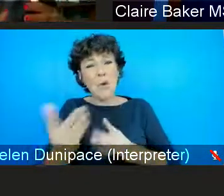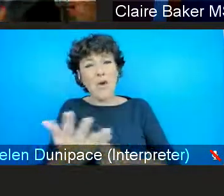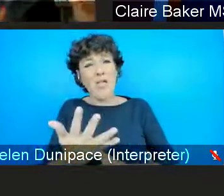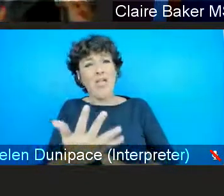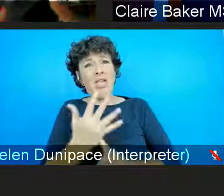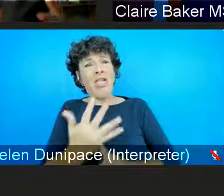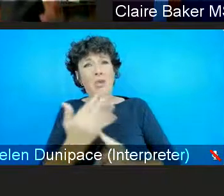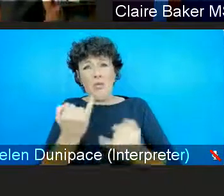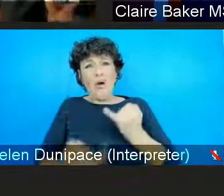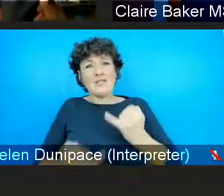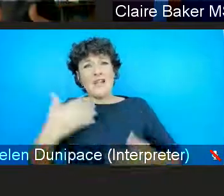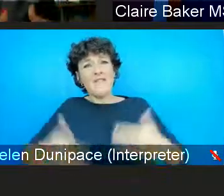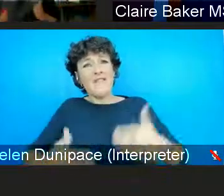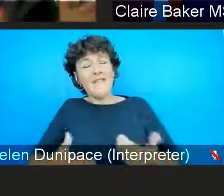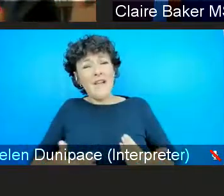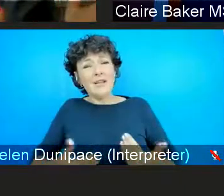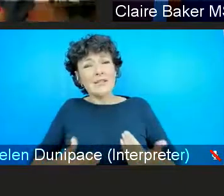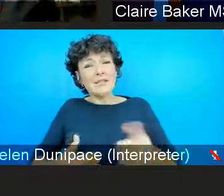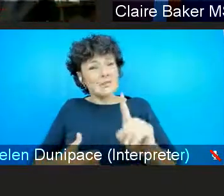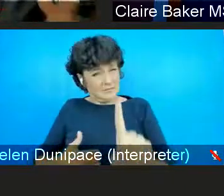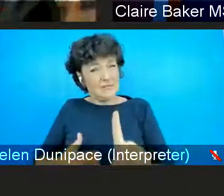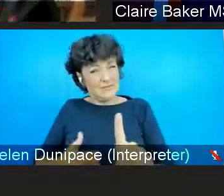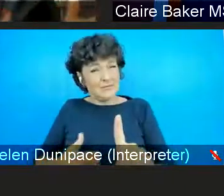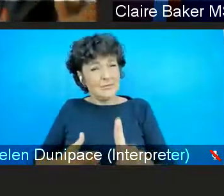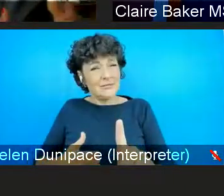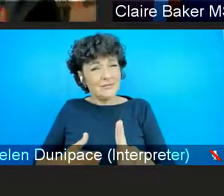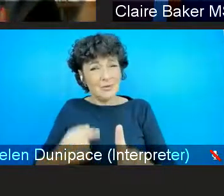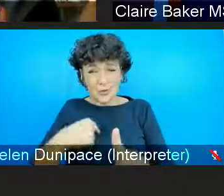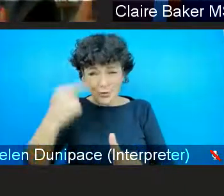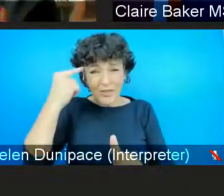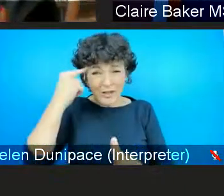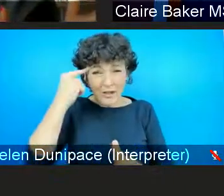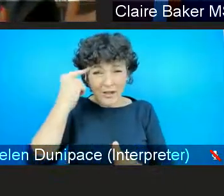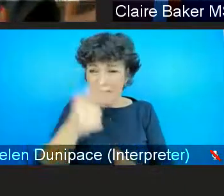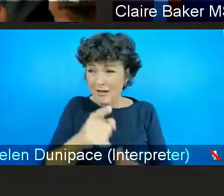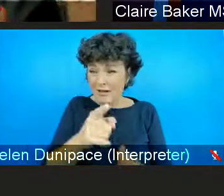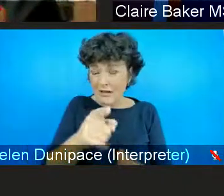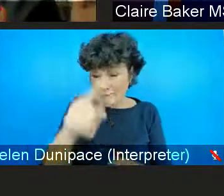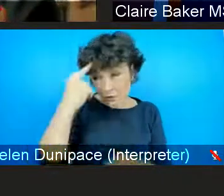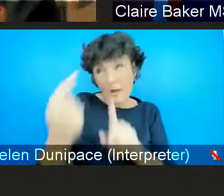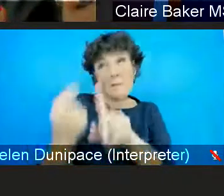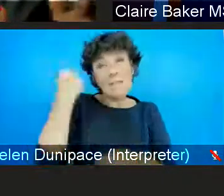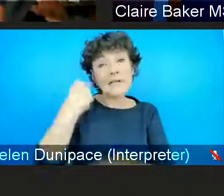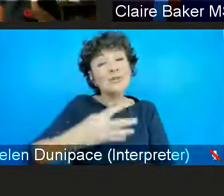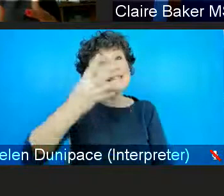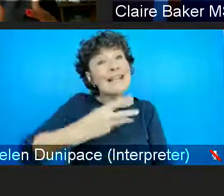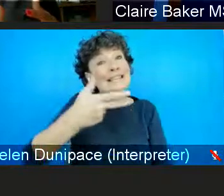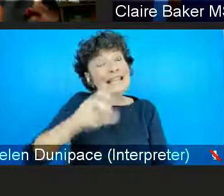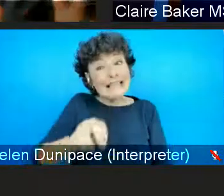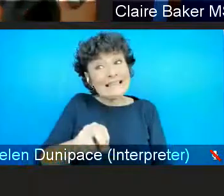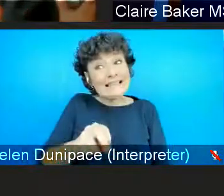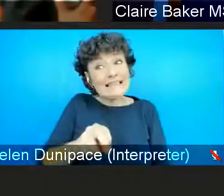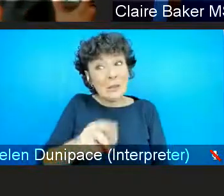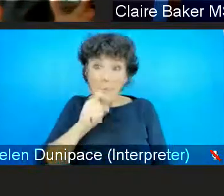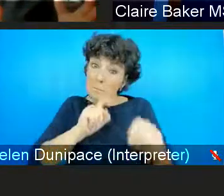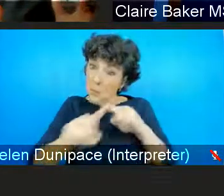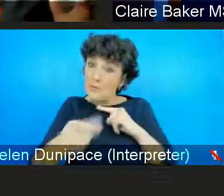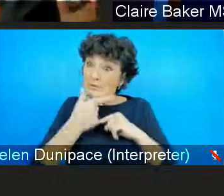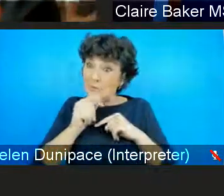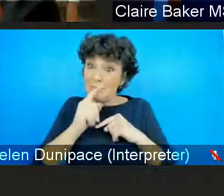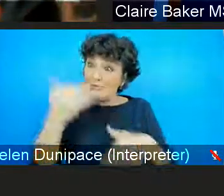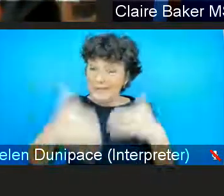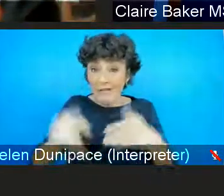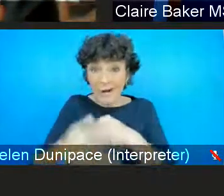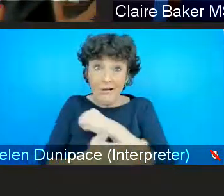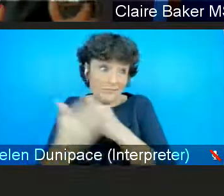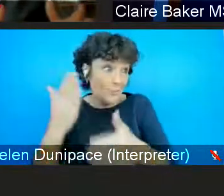They don't suffer, as you mentioned, industrialization or 1980s time. Similarly, now there is a challenge about